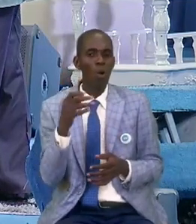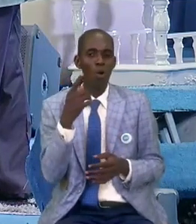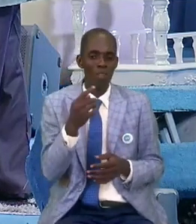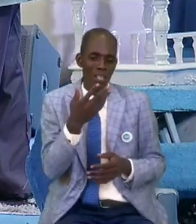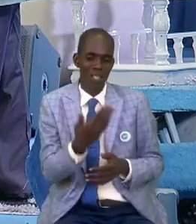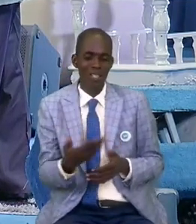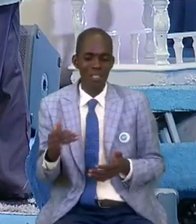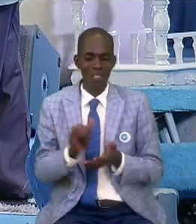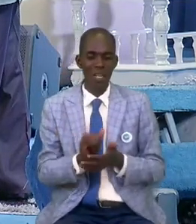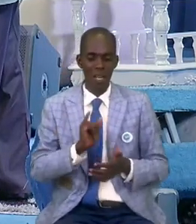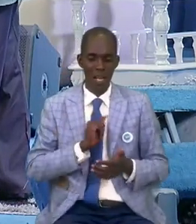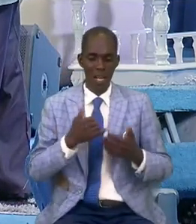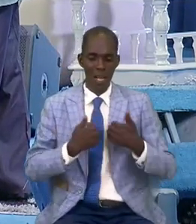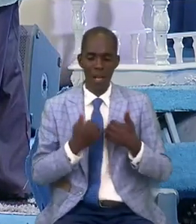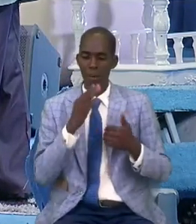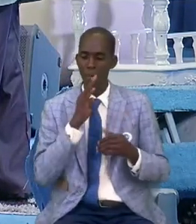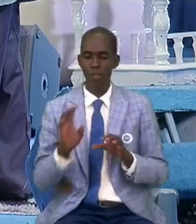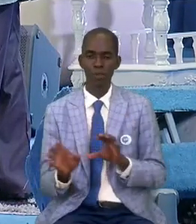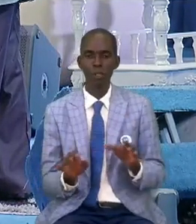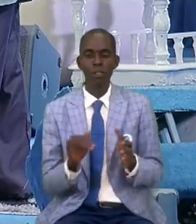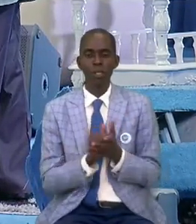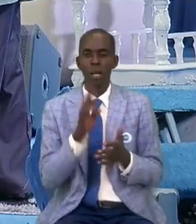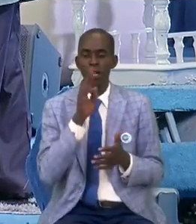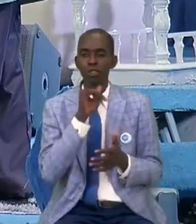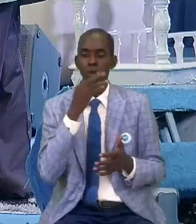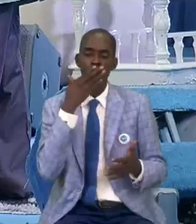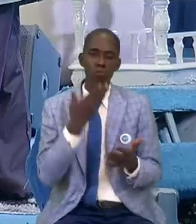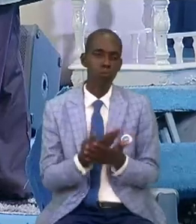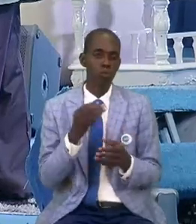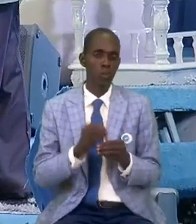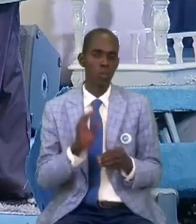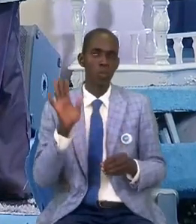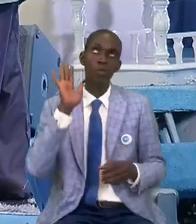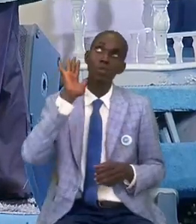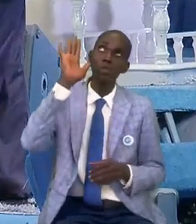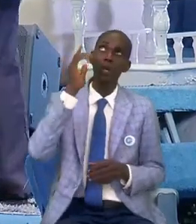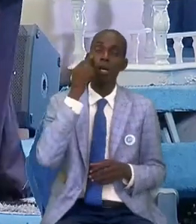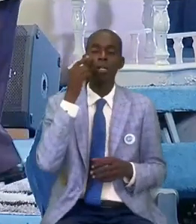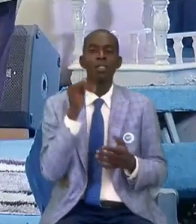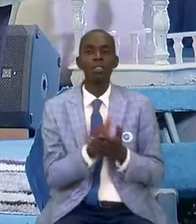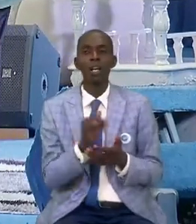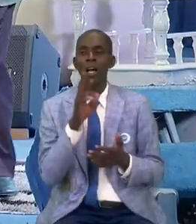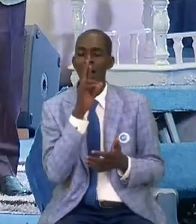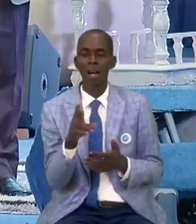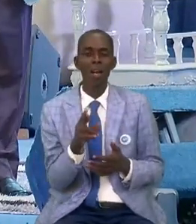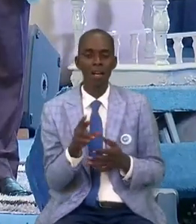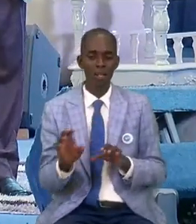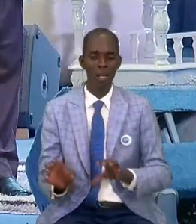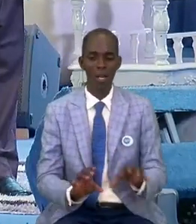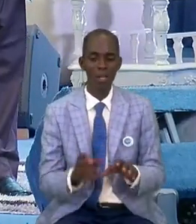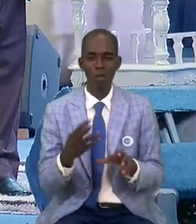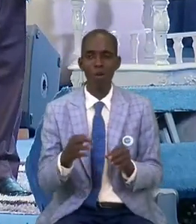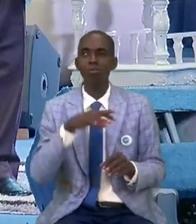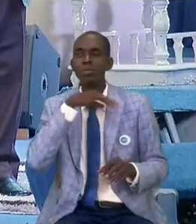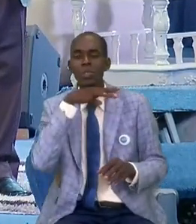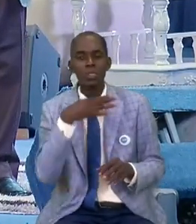are acts of iniquity, acts of transgression, acts of sinfulness in my life. That's